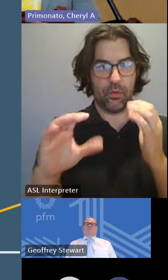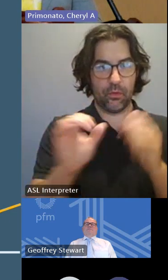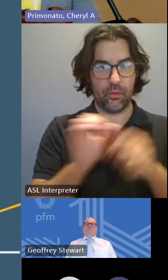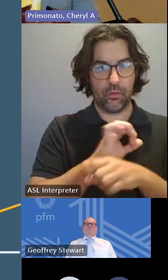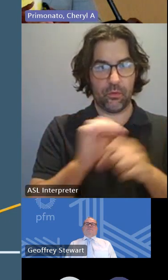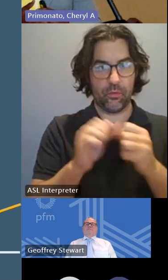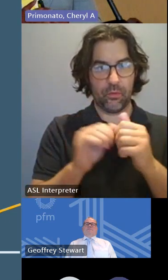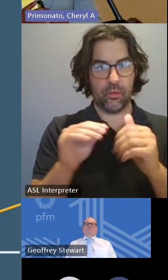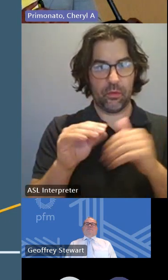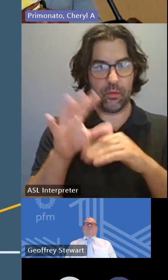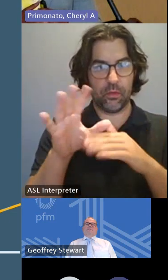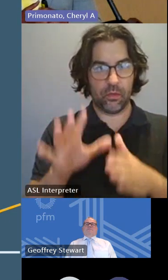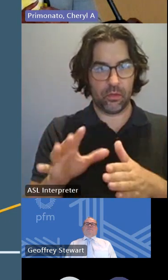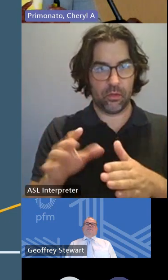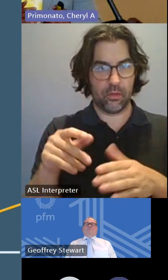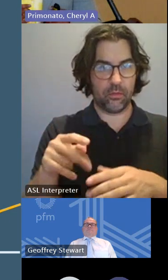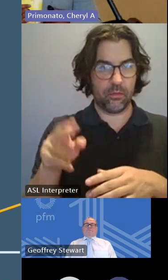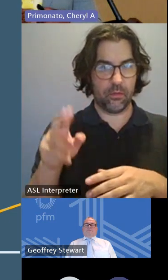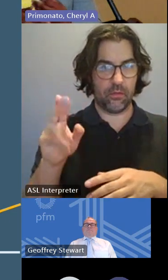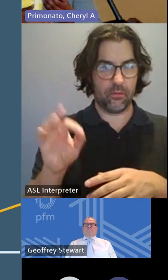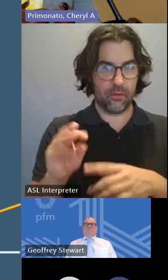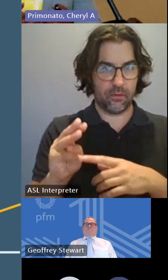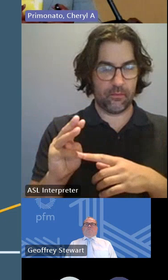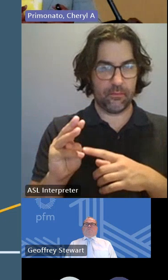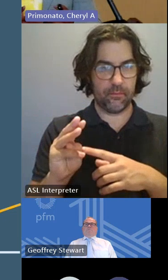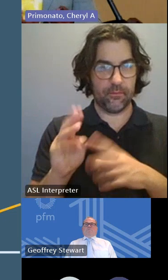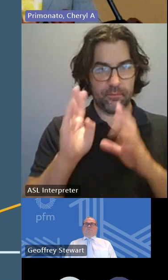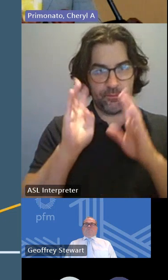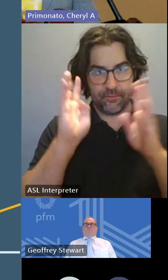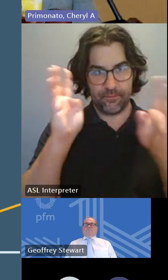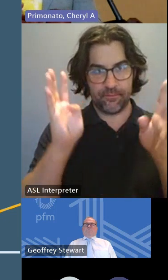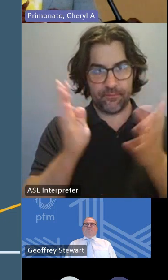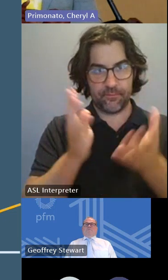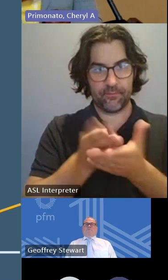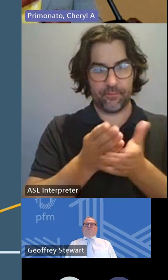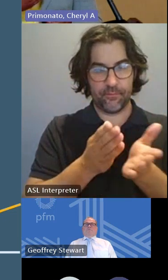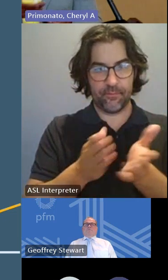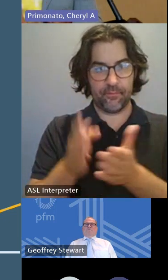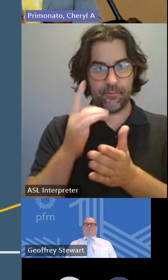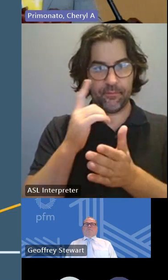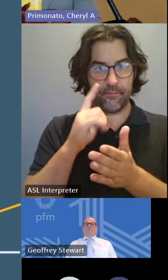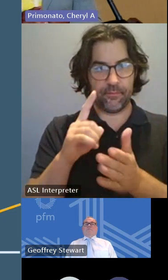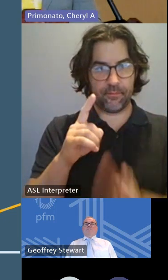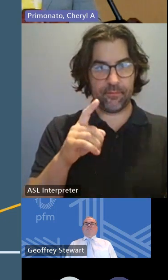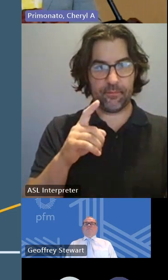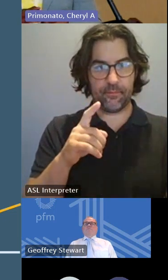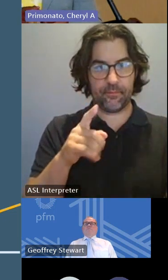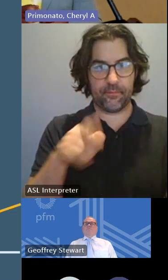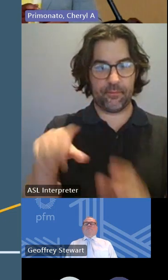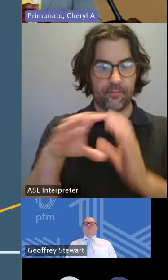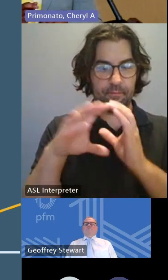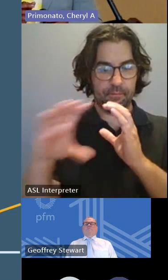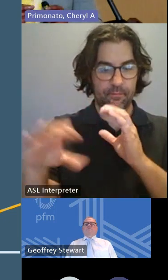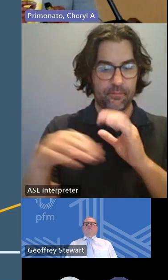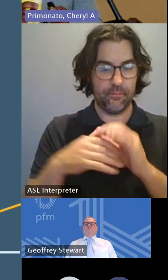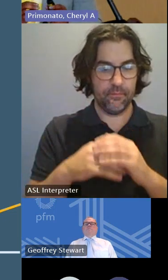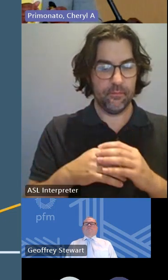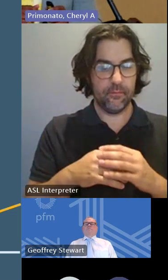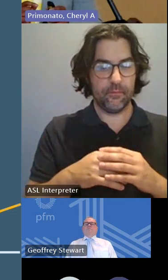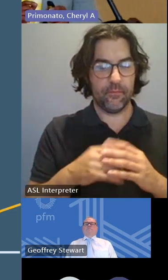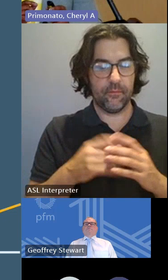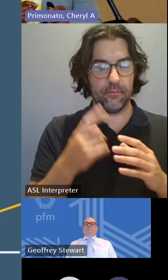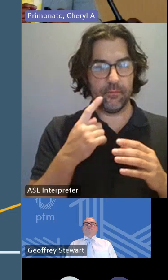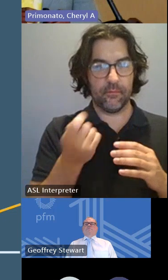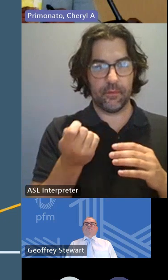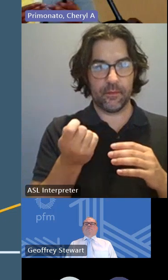consultants, PFM, to come up with a financing plan for those rail cars. For a little bit